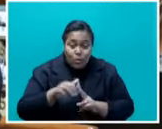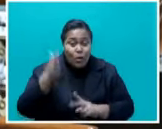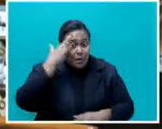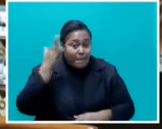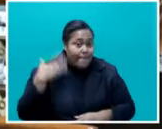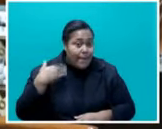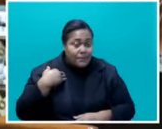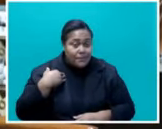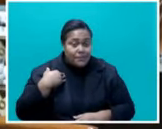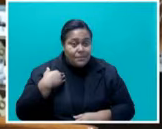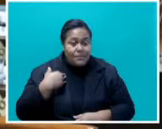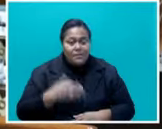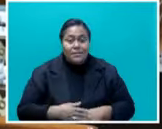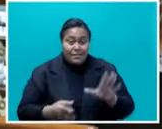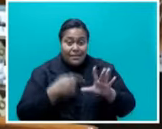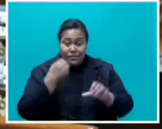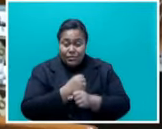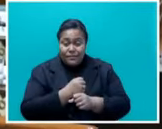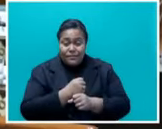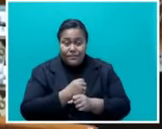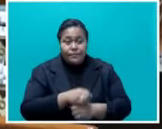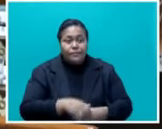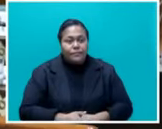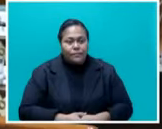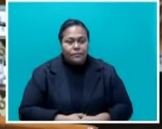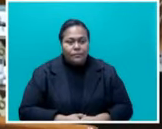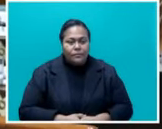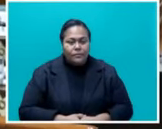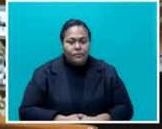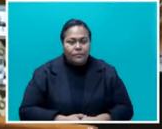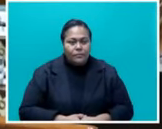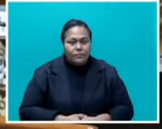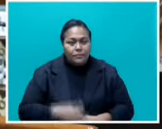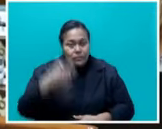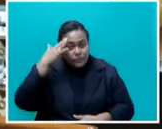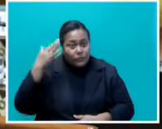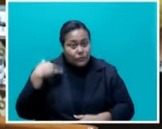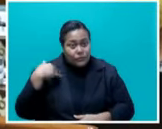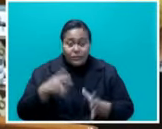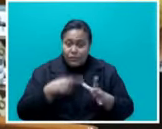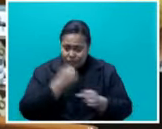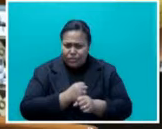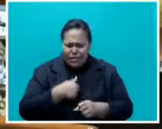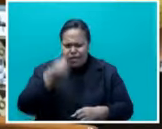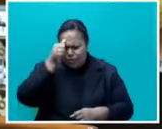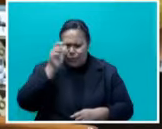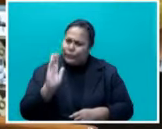me remind Honourable Attorney General. Let me remind Honourable Attorney General. I know he knows, that's why he's